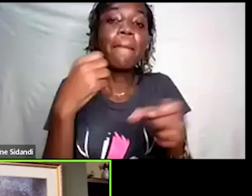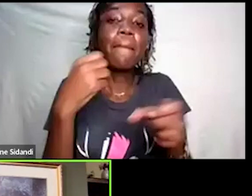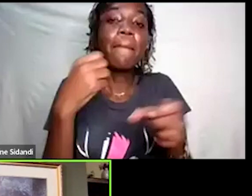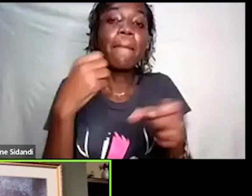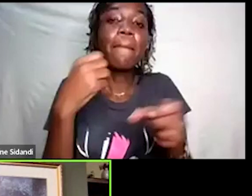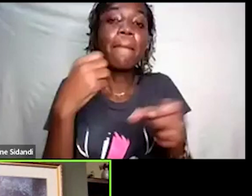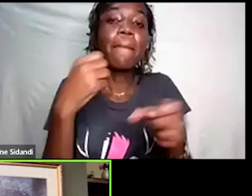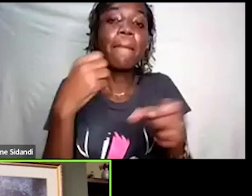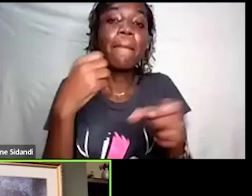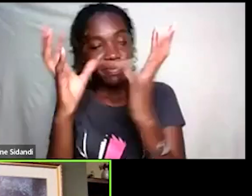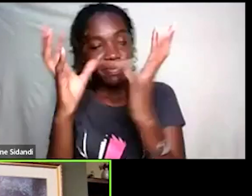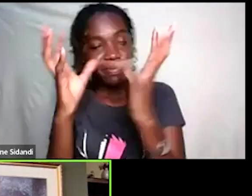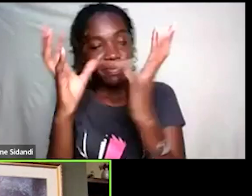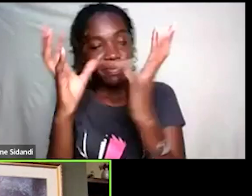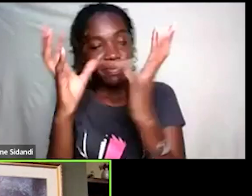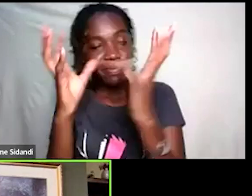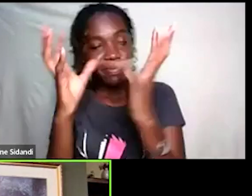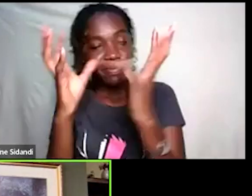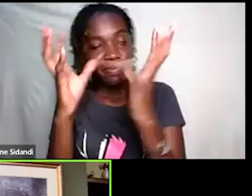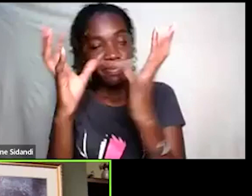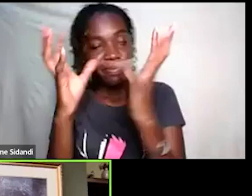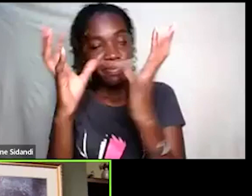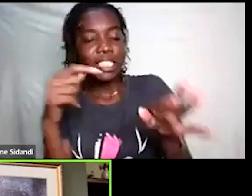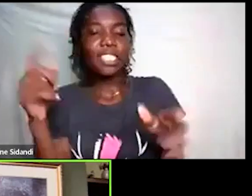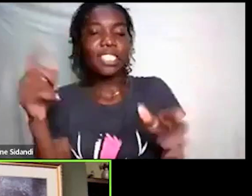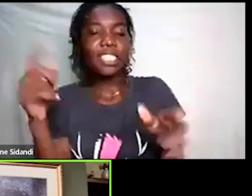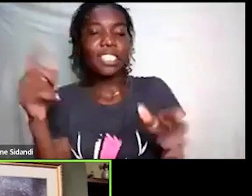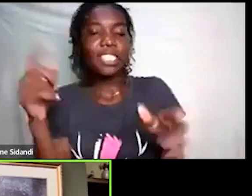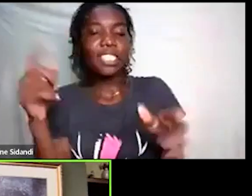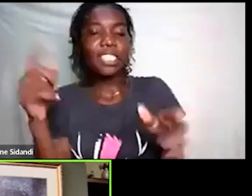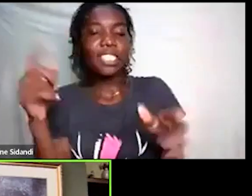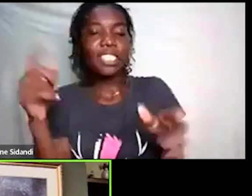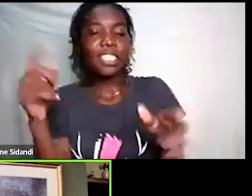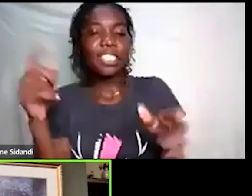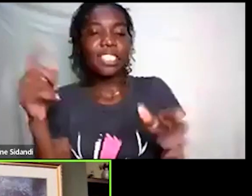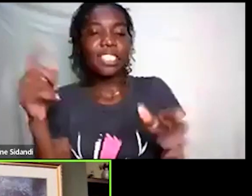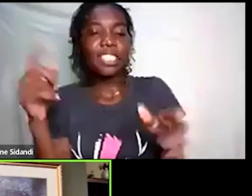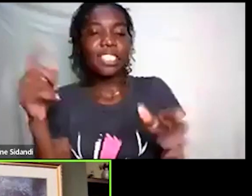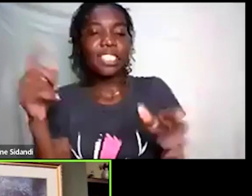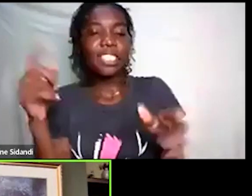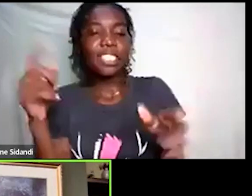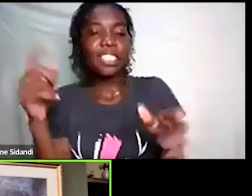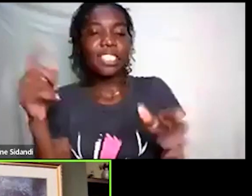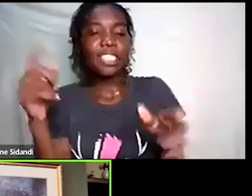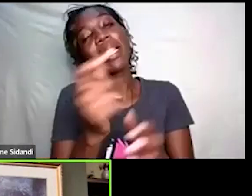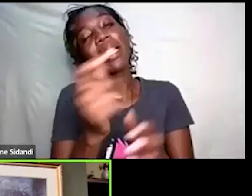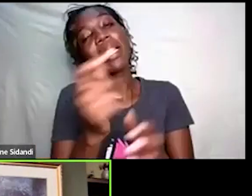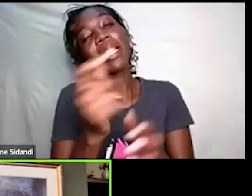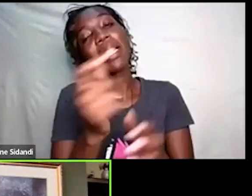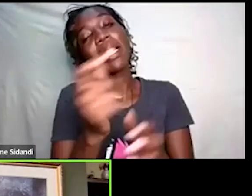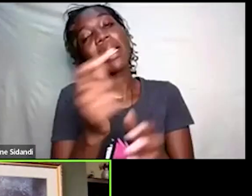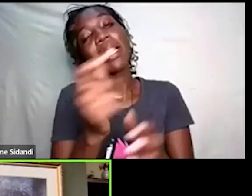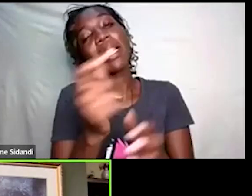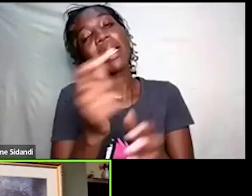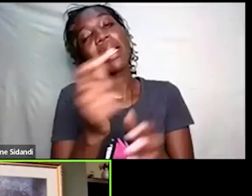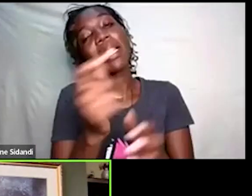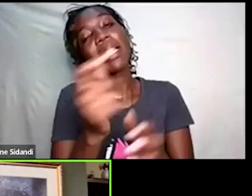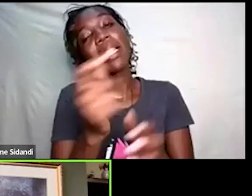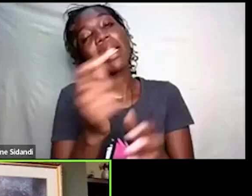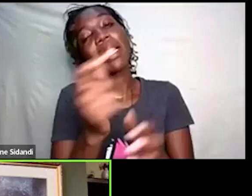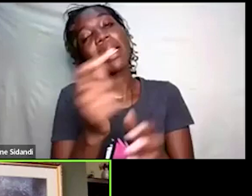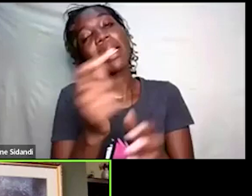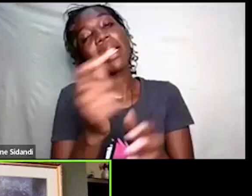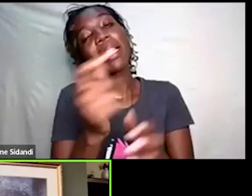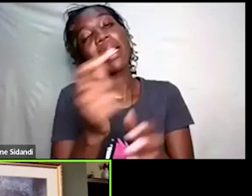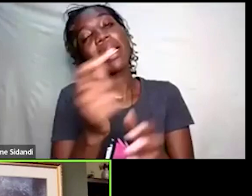stormy days, and sometimes months. But the relationship is a work in progress. So once you know that, and